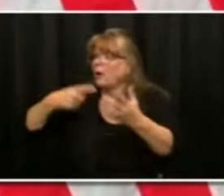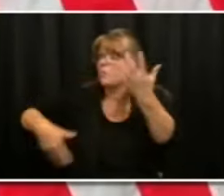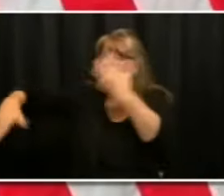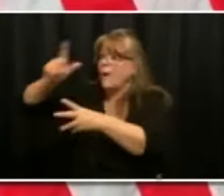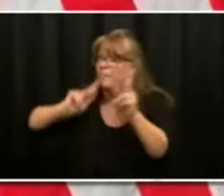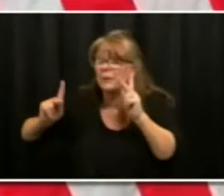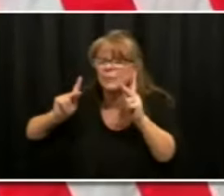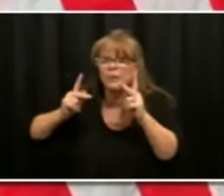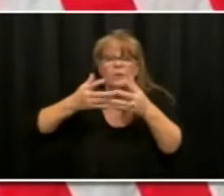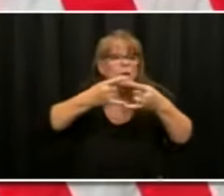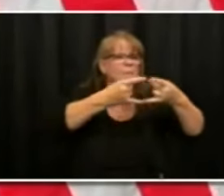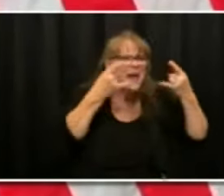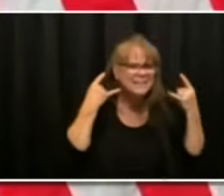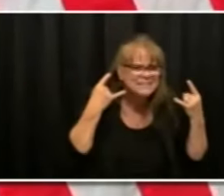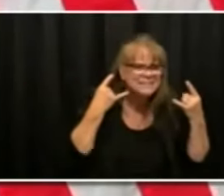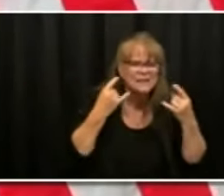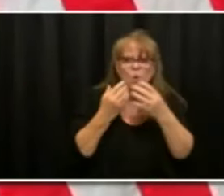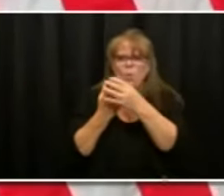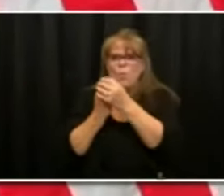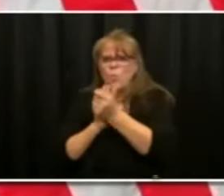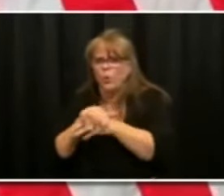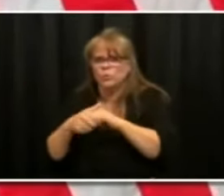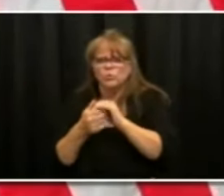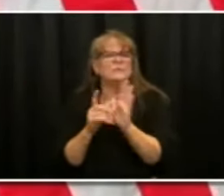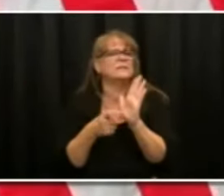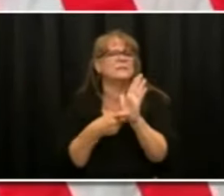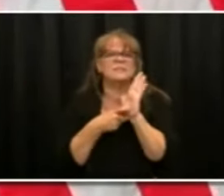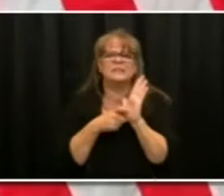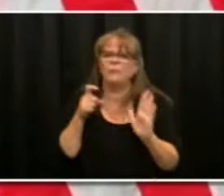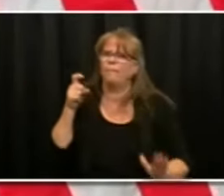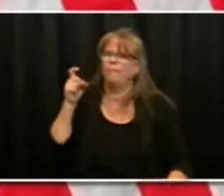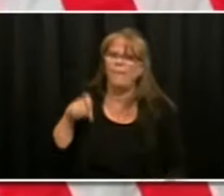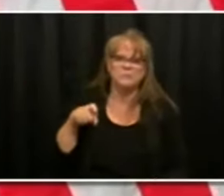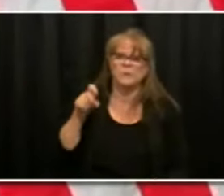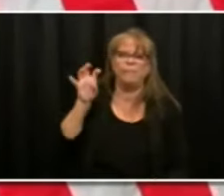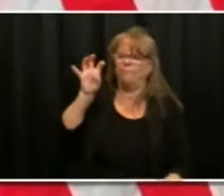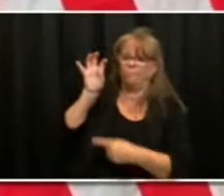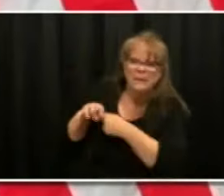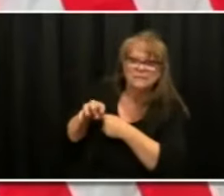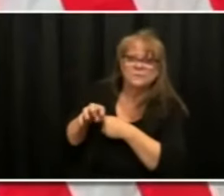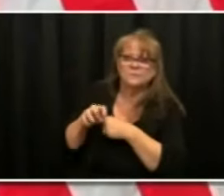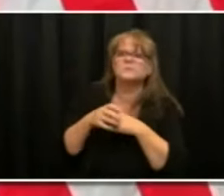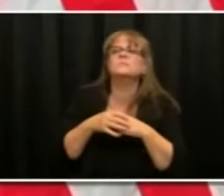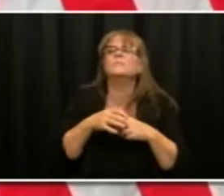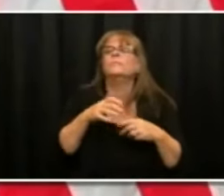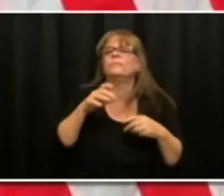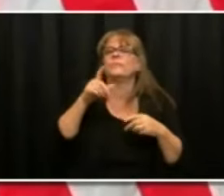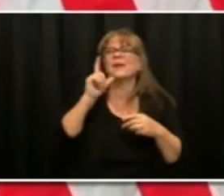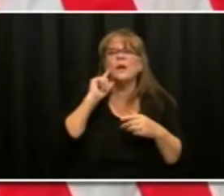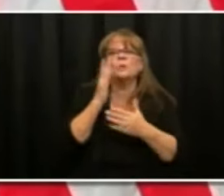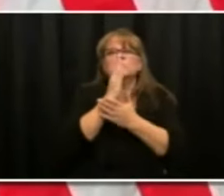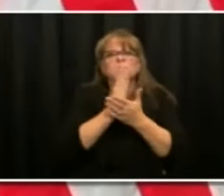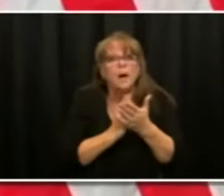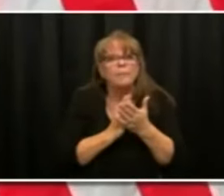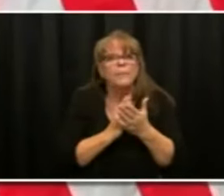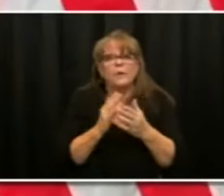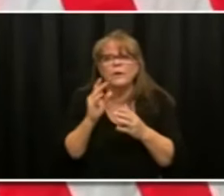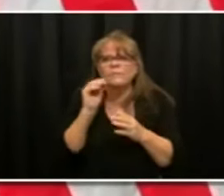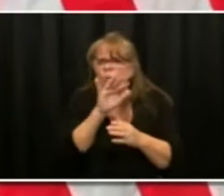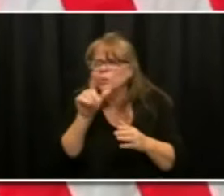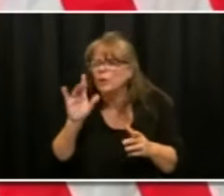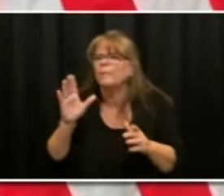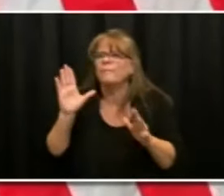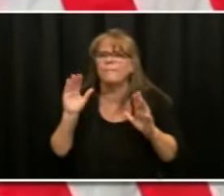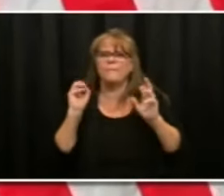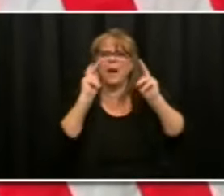Most kids are back in school. I think there are some metro area districts that have delayed high schools, if I'm not mistaken, not necessarily elementary schools. I think